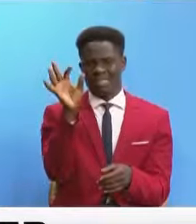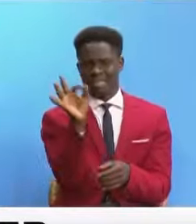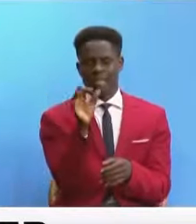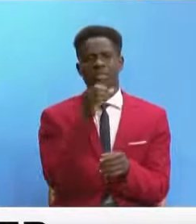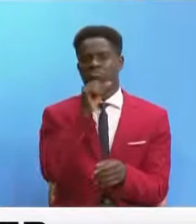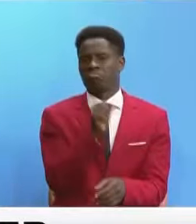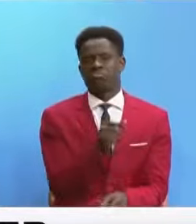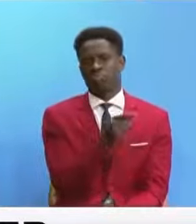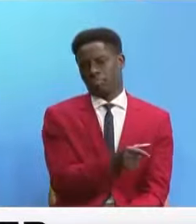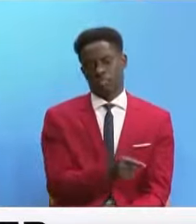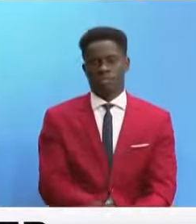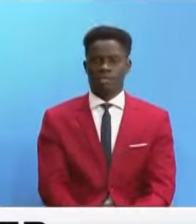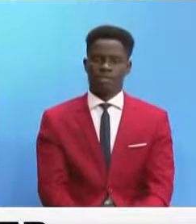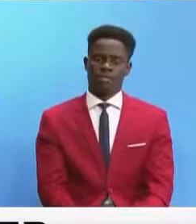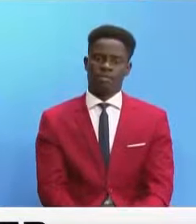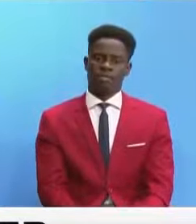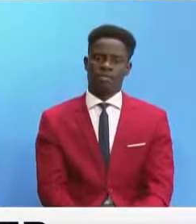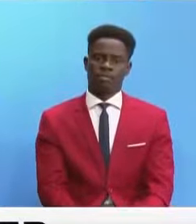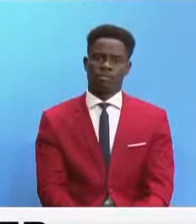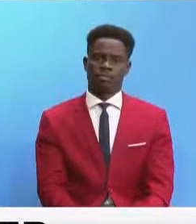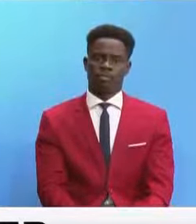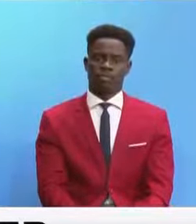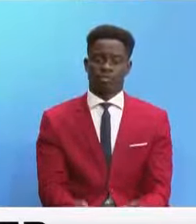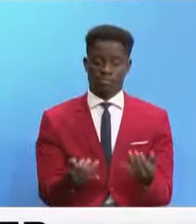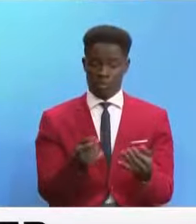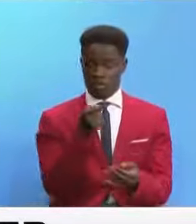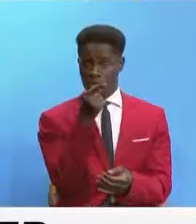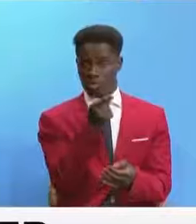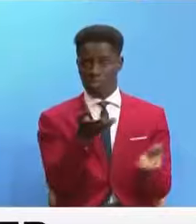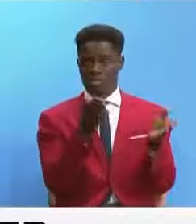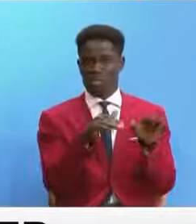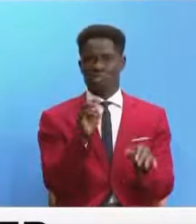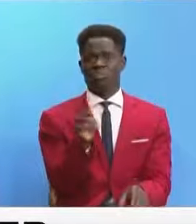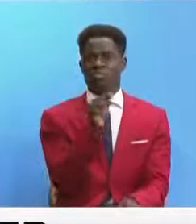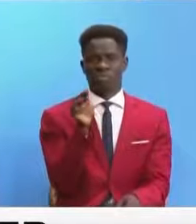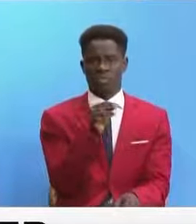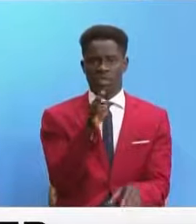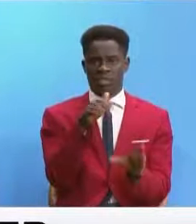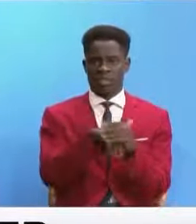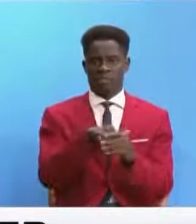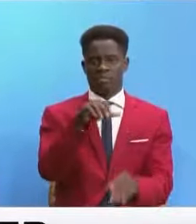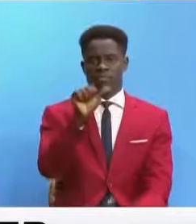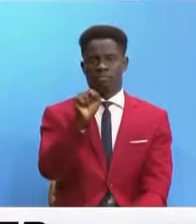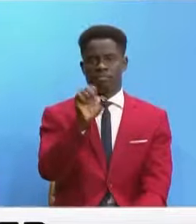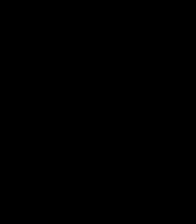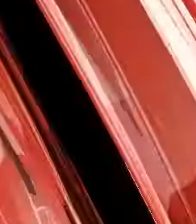Freedom Fighters Association chairperson, died on Monday at his home in Serenge.